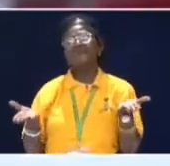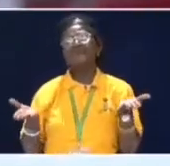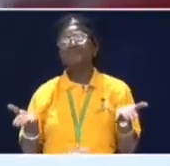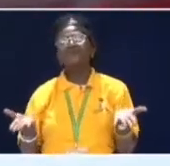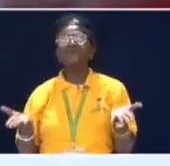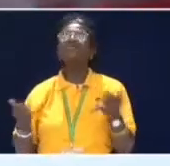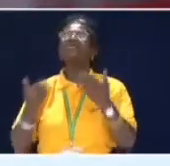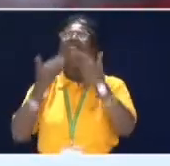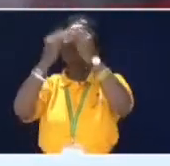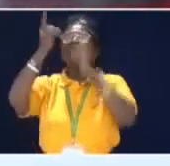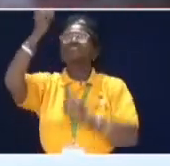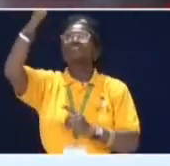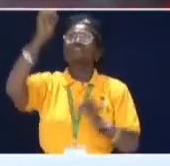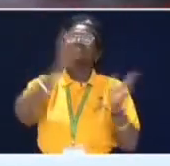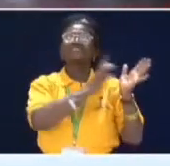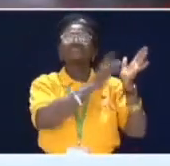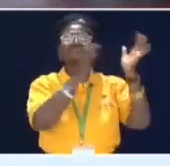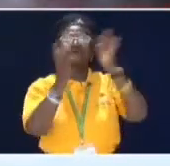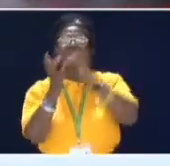Thank you, Jesus.